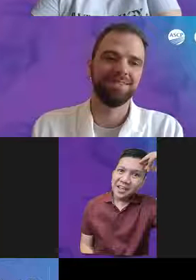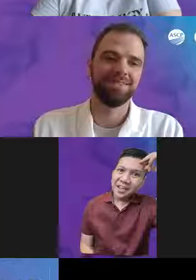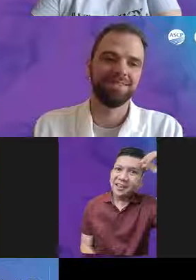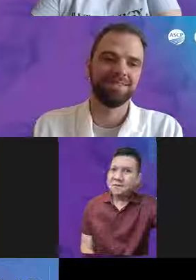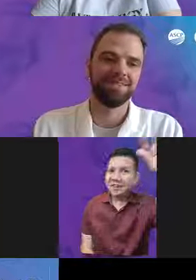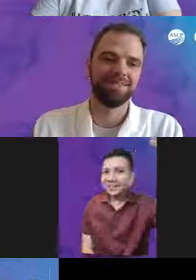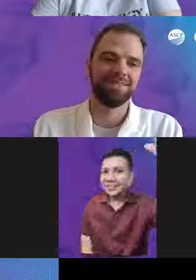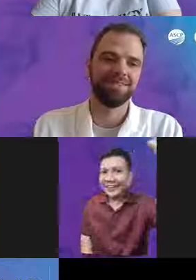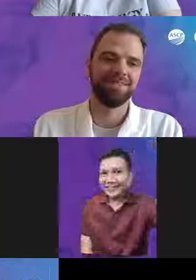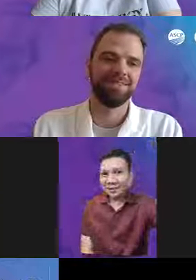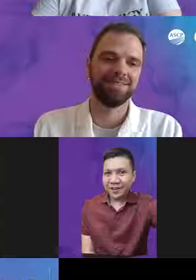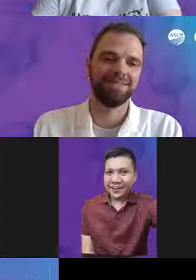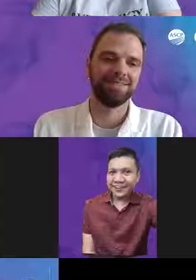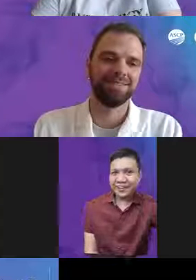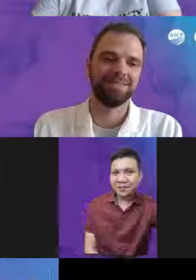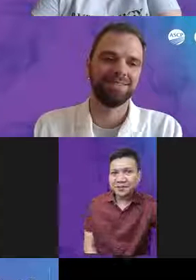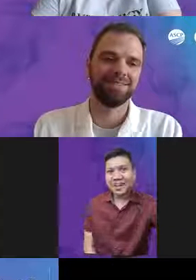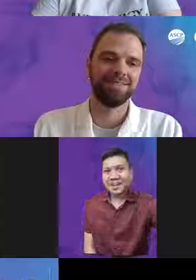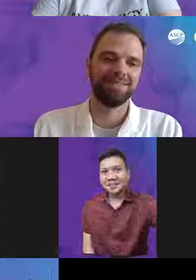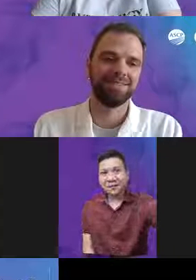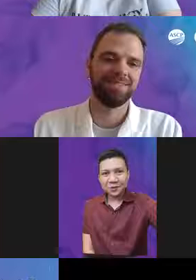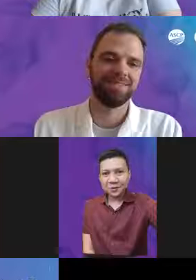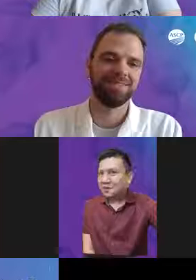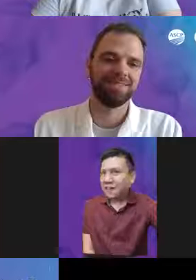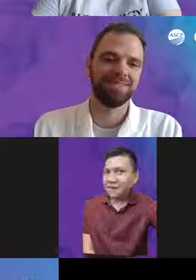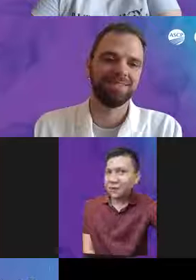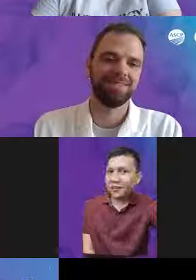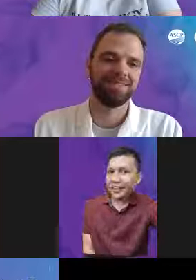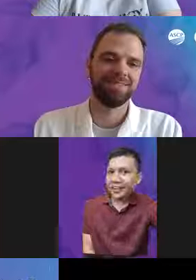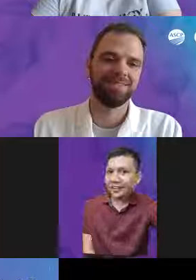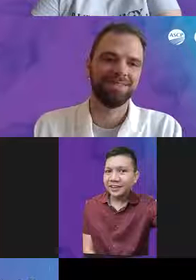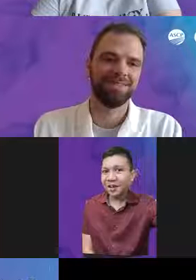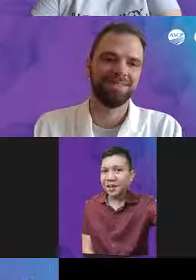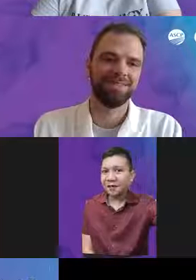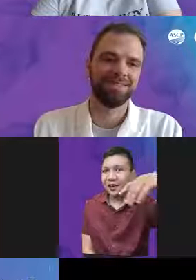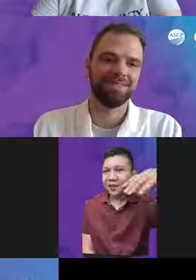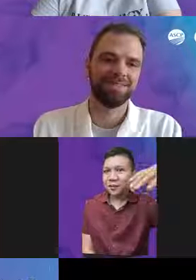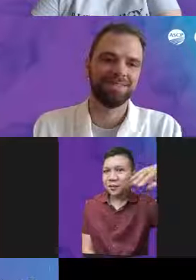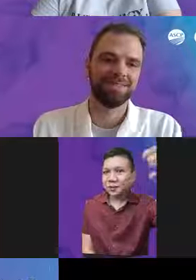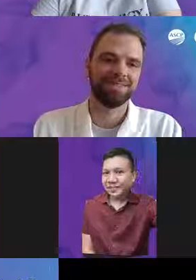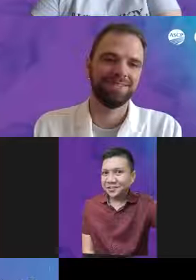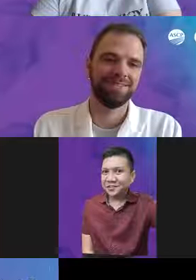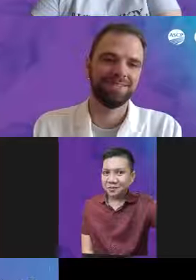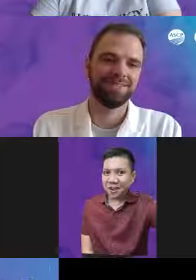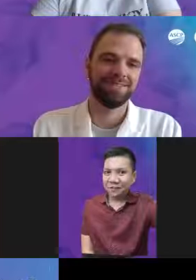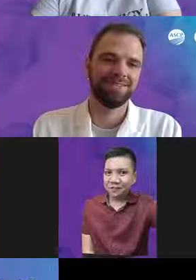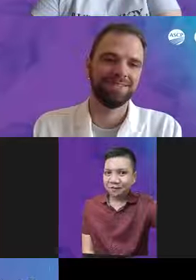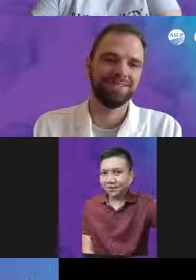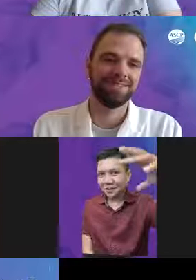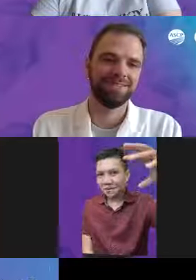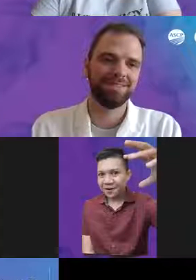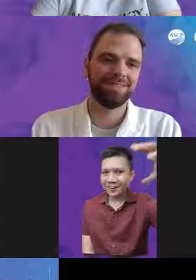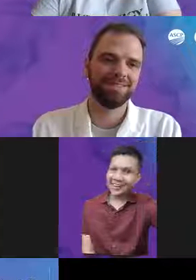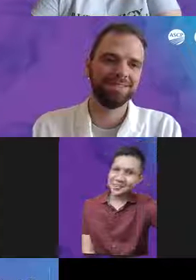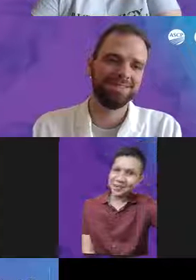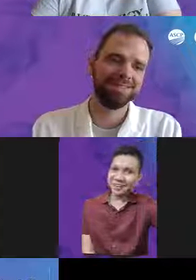it, and I made a case study behind it. It was a case of a 25-year-old lady who's seasonal traveler from